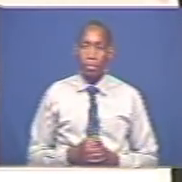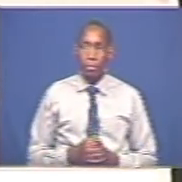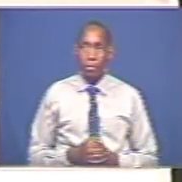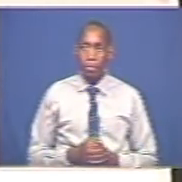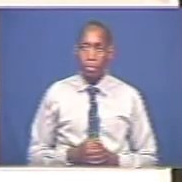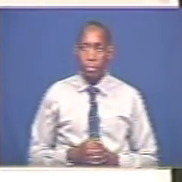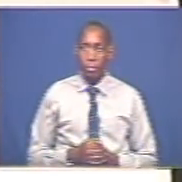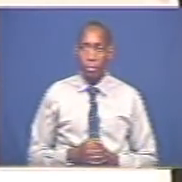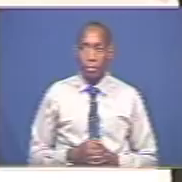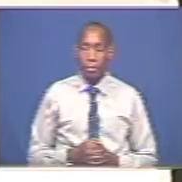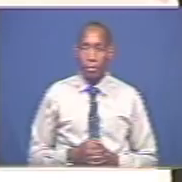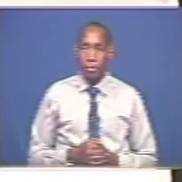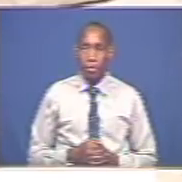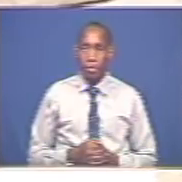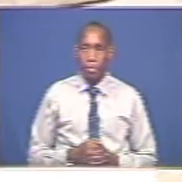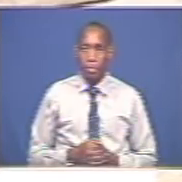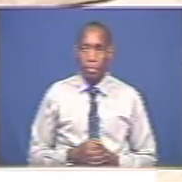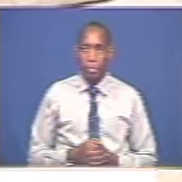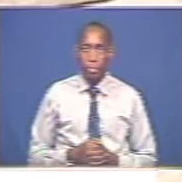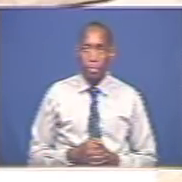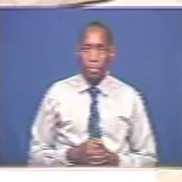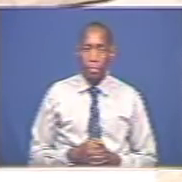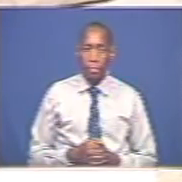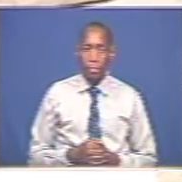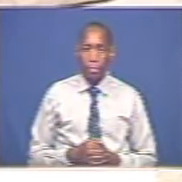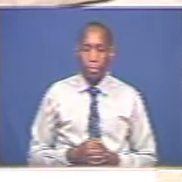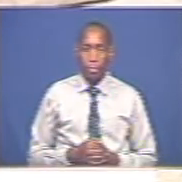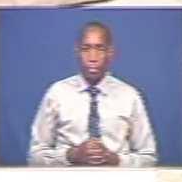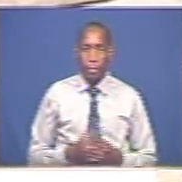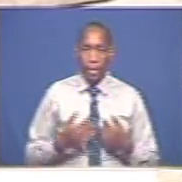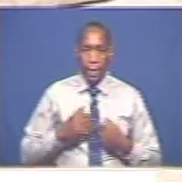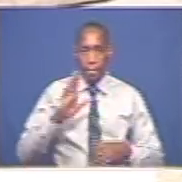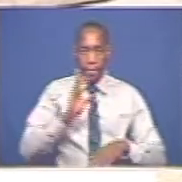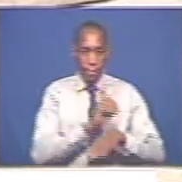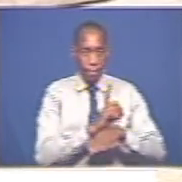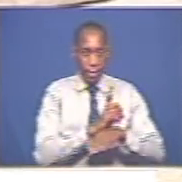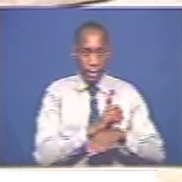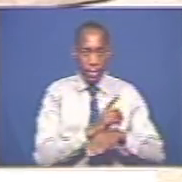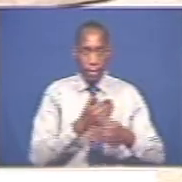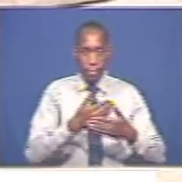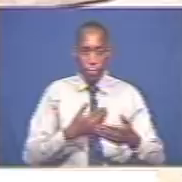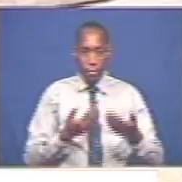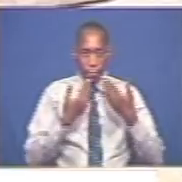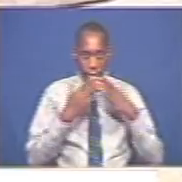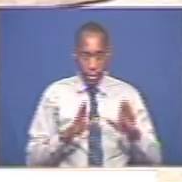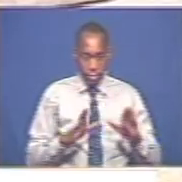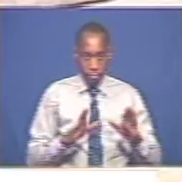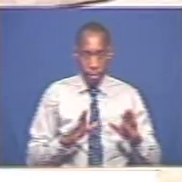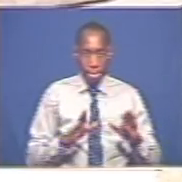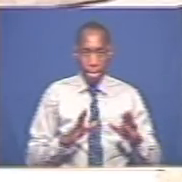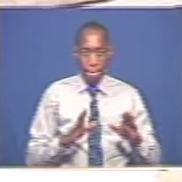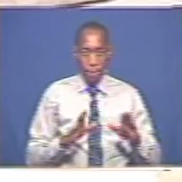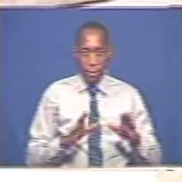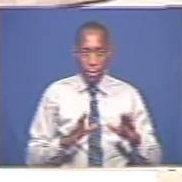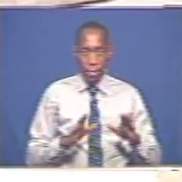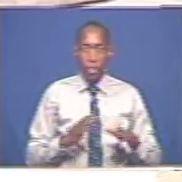Absolutely. And share them. Joseph, out there, because I see we have like about 5 minutes to wind up, so we're making like closing remarks. What would